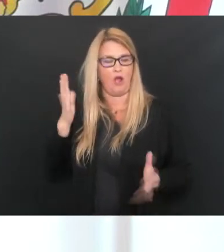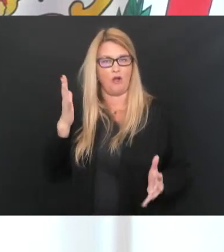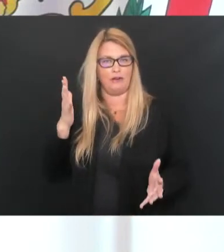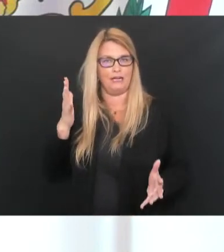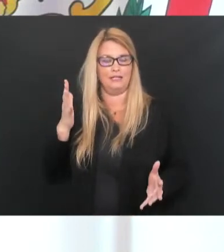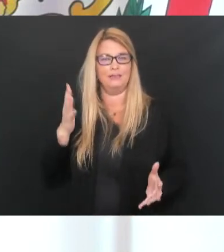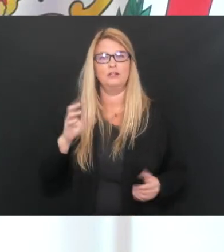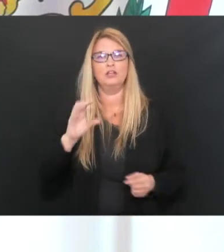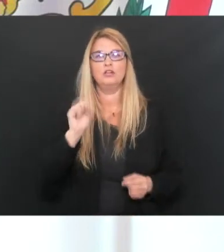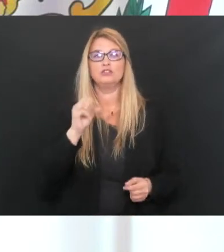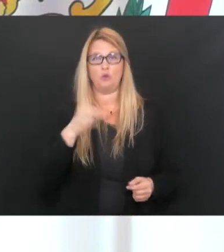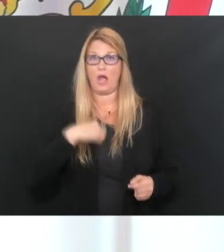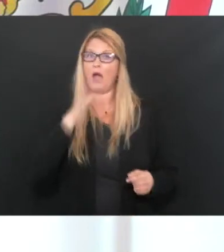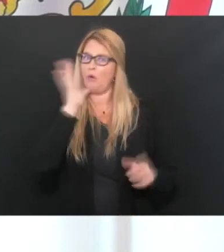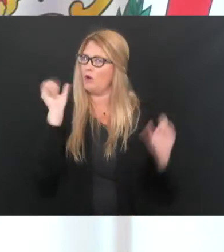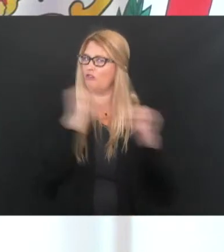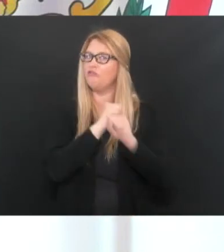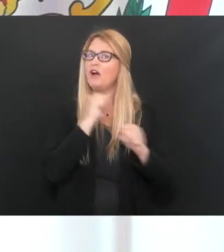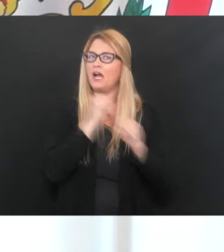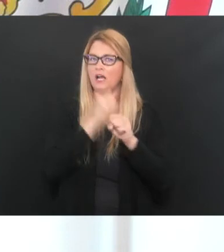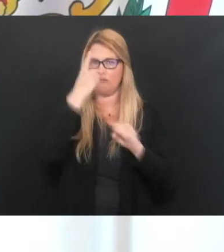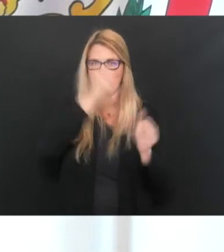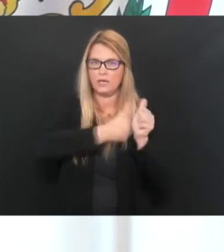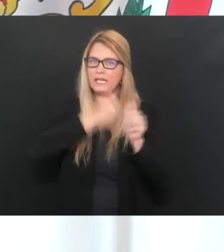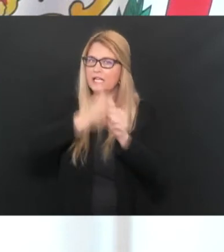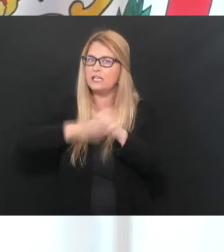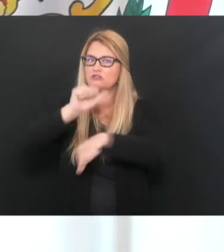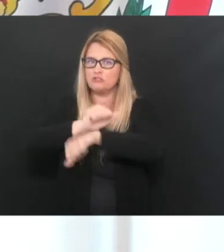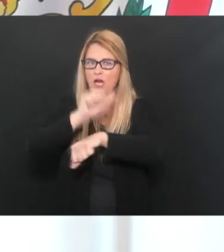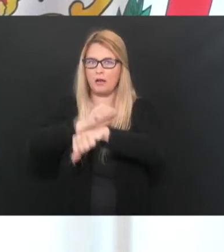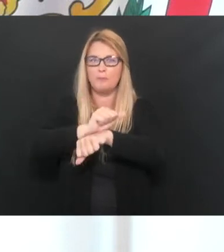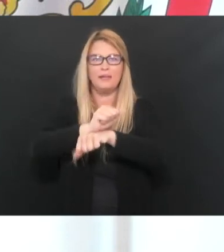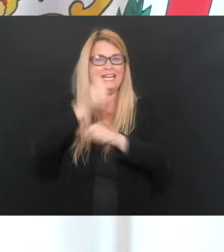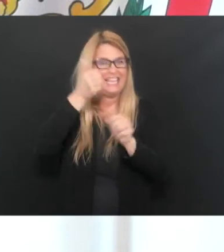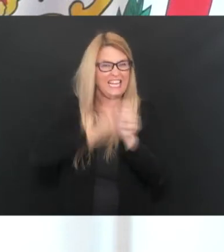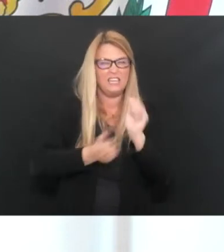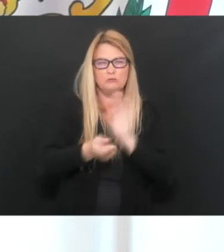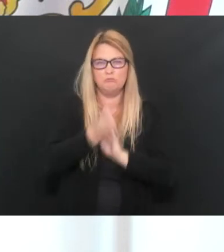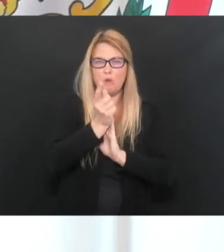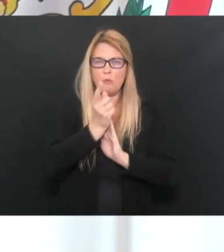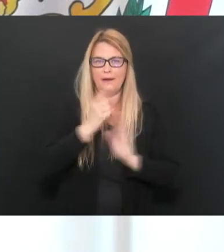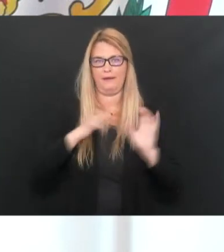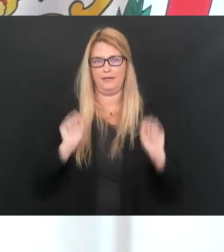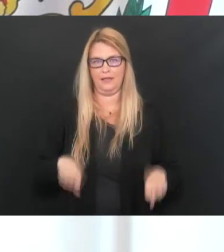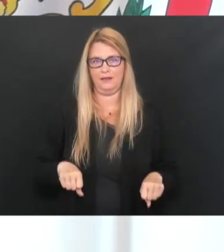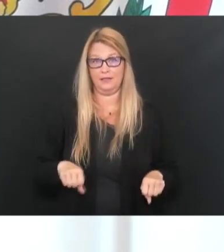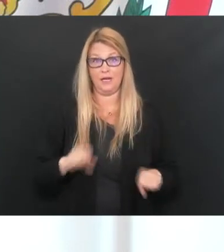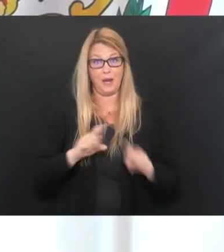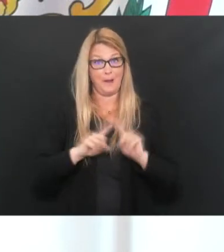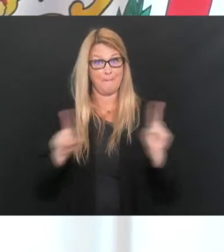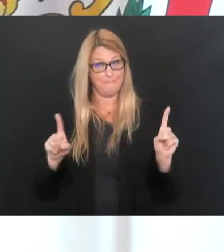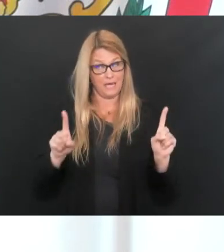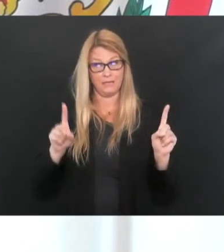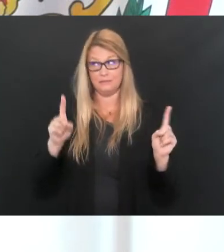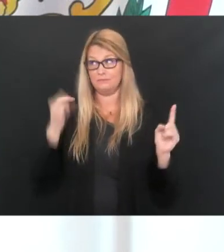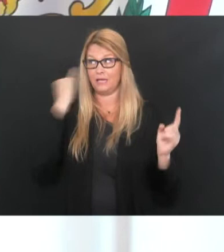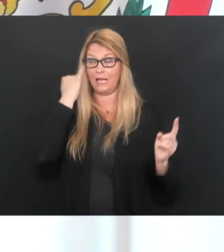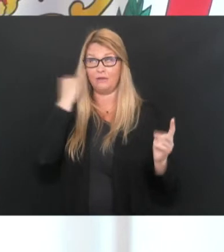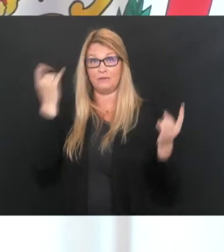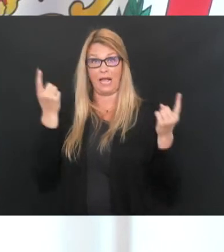I'll continue to fight for every job at every moment that I can. But if the powers to be in a